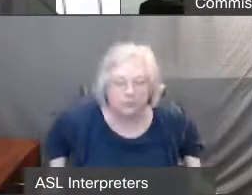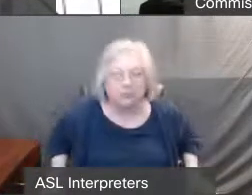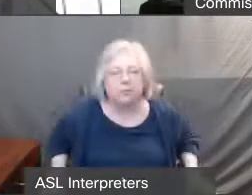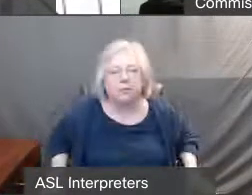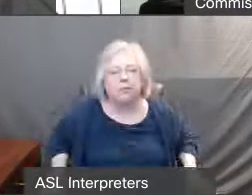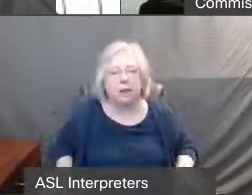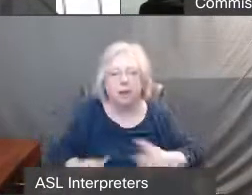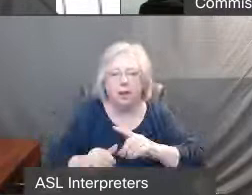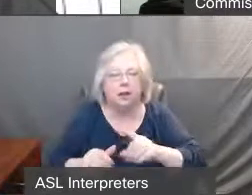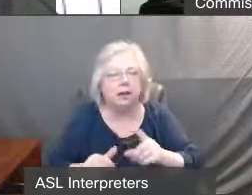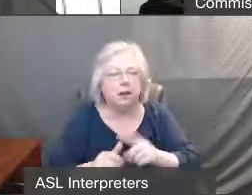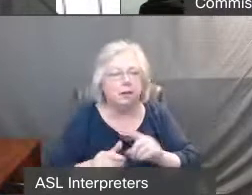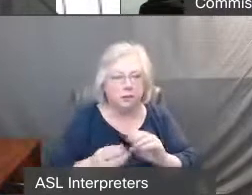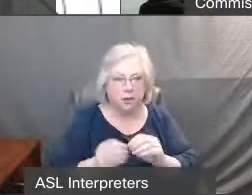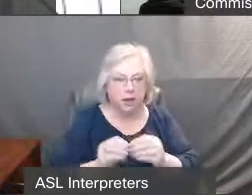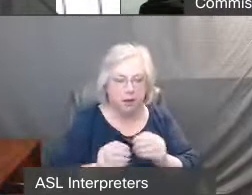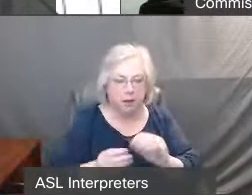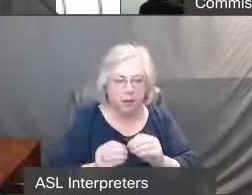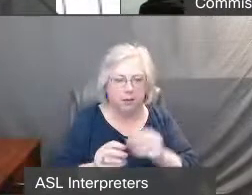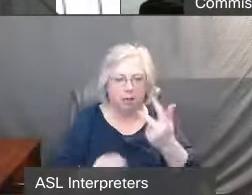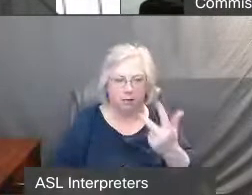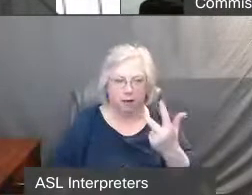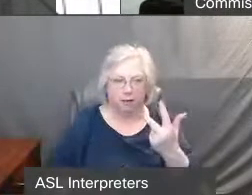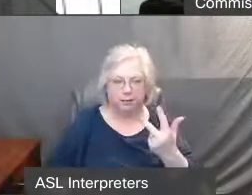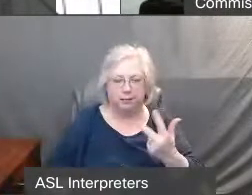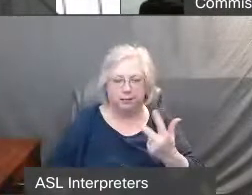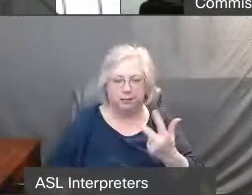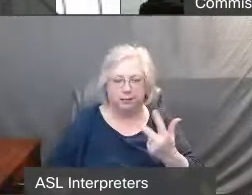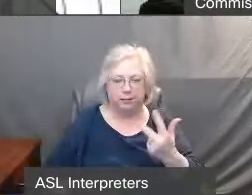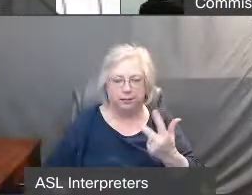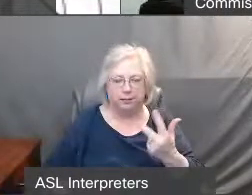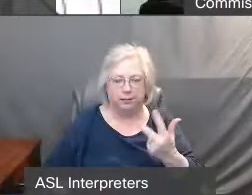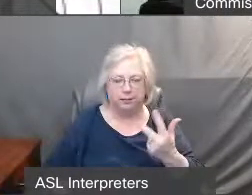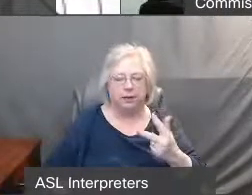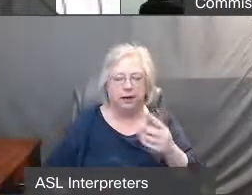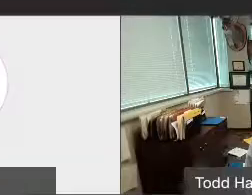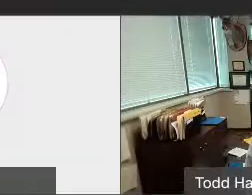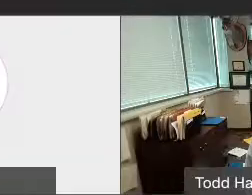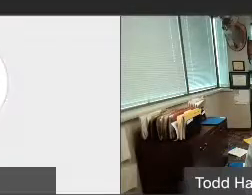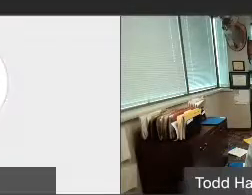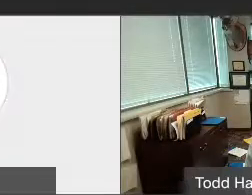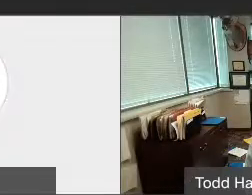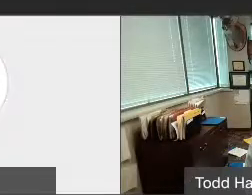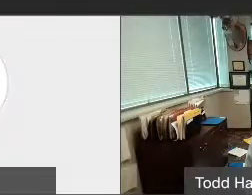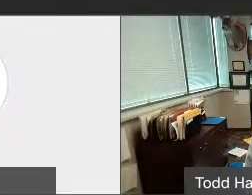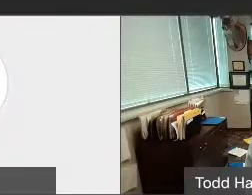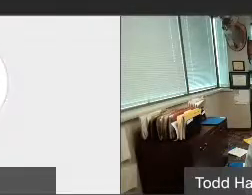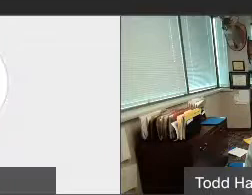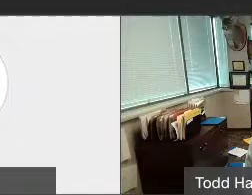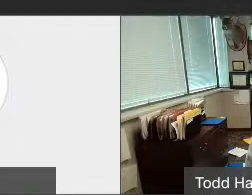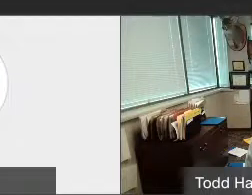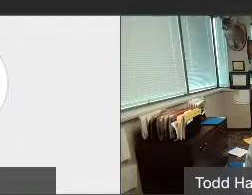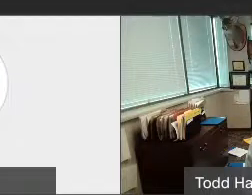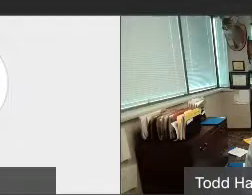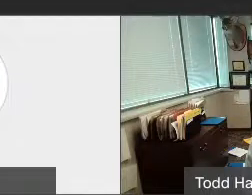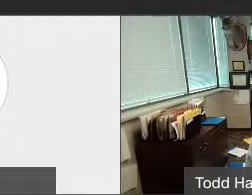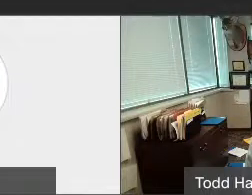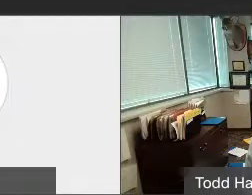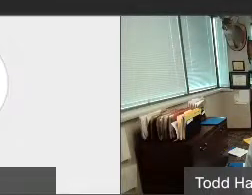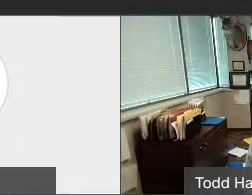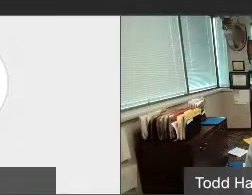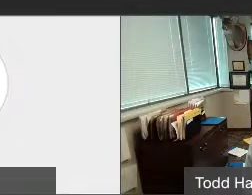Okay, the first item on the regular agenda is item number 3, file number Z1528A. This is the Bark Avenue